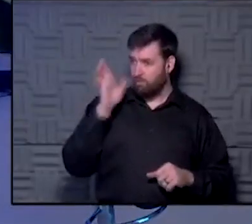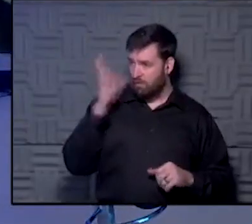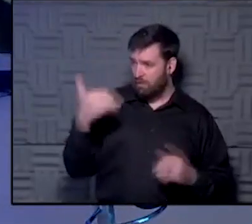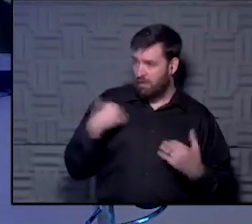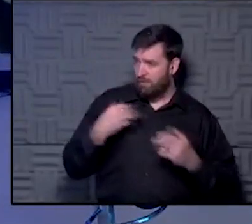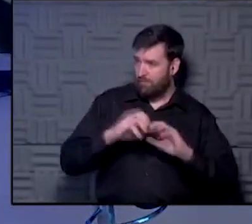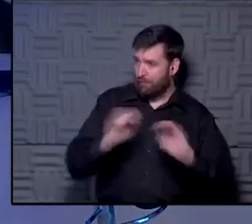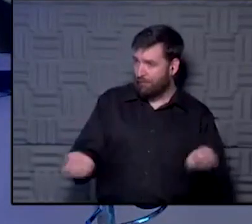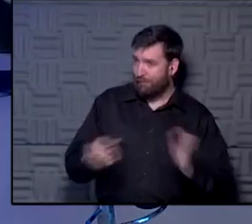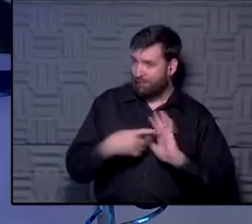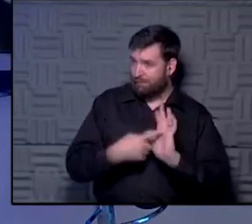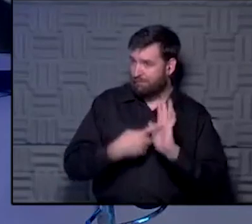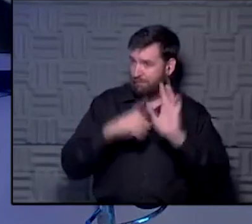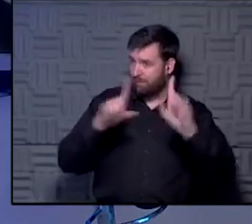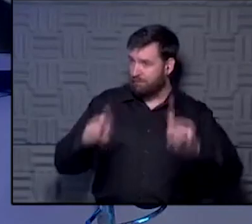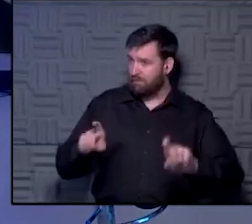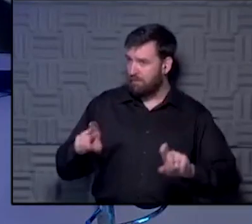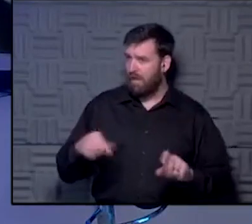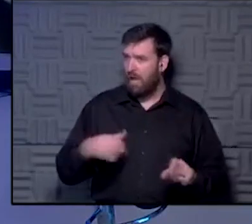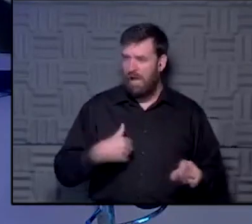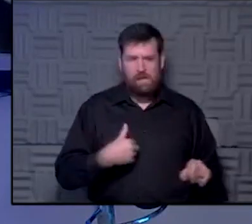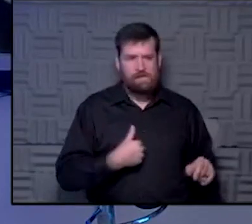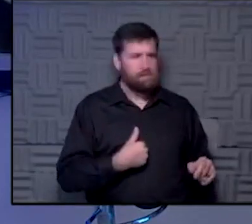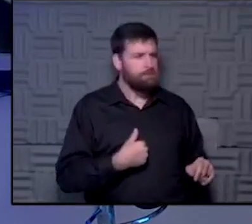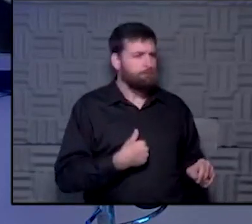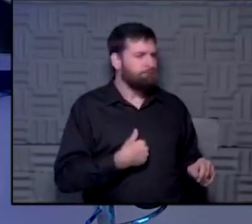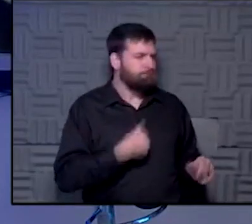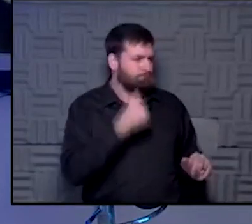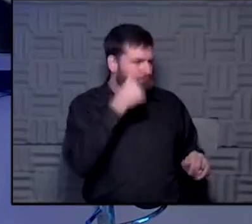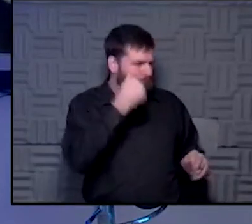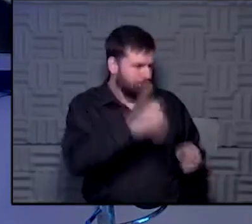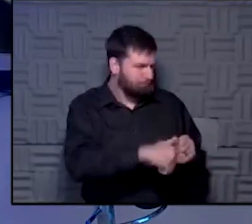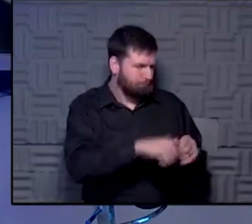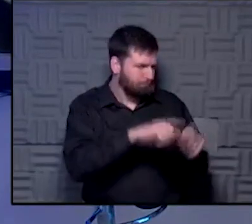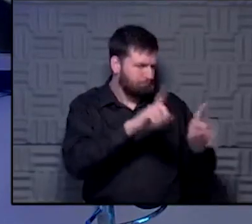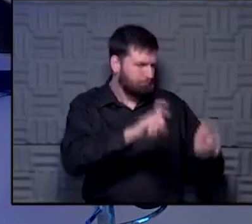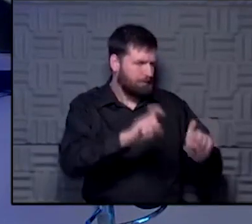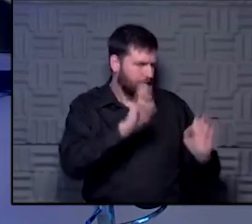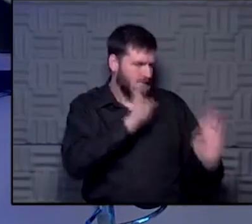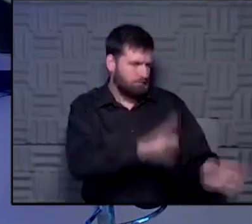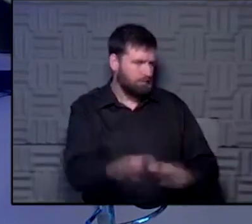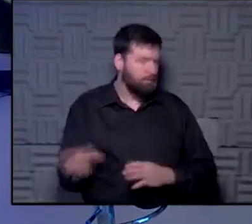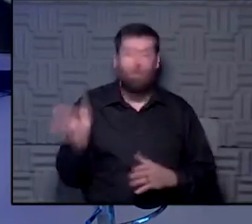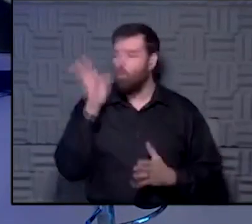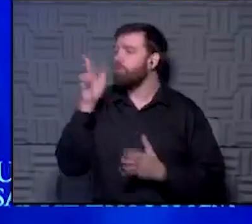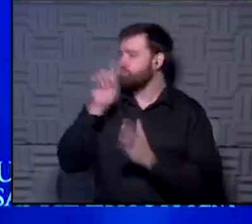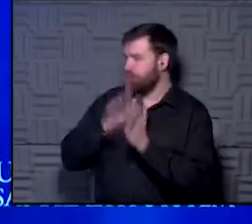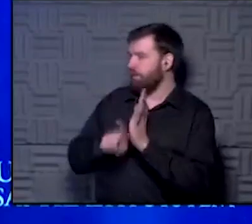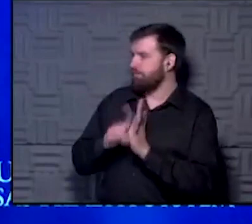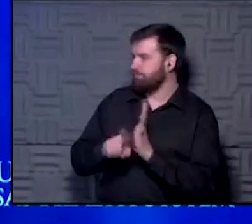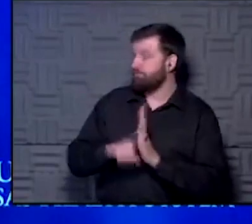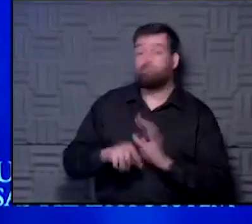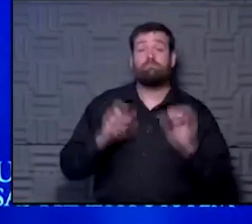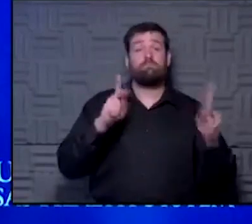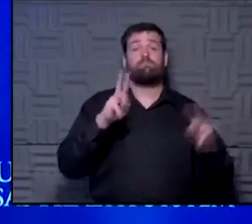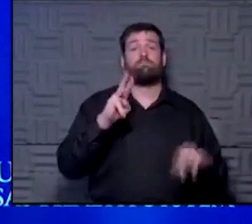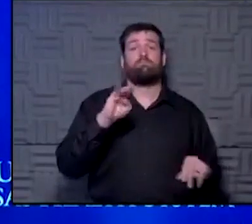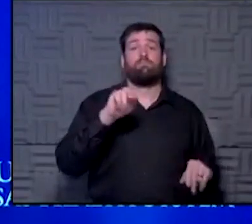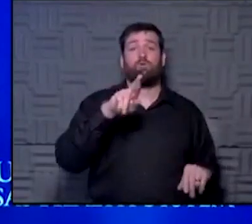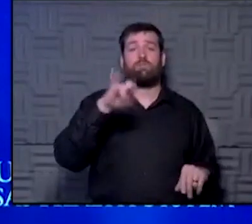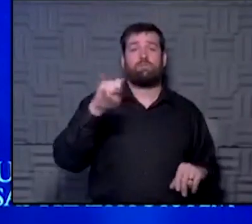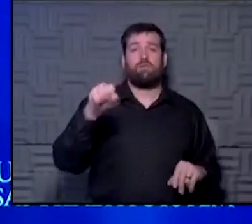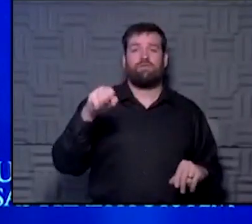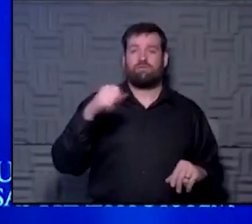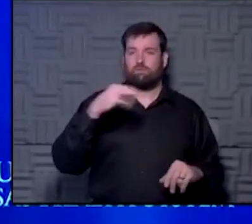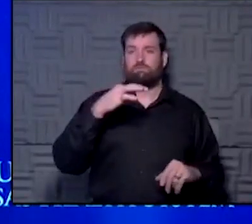asymptomatic testing? I don't recall what they're testing. Okay, so we'll check on that, yeah. All right, Marissa says, I'm